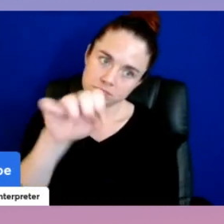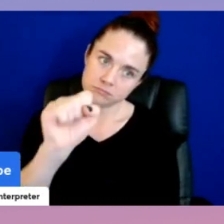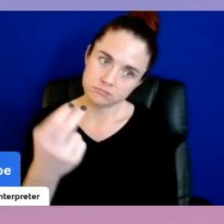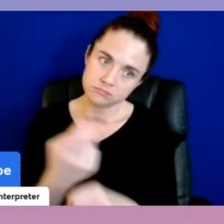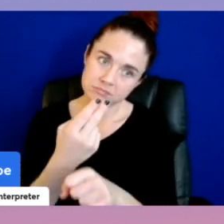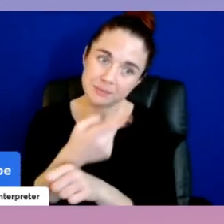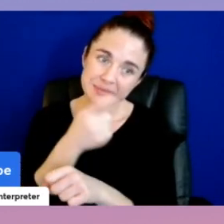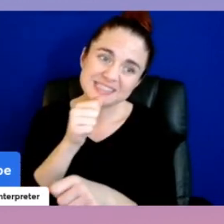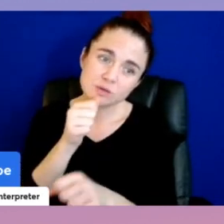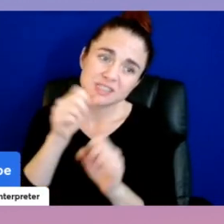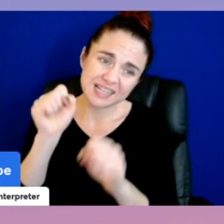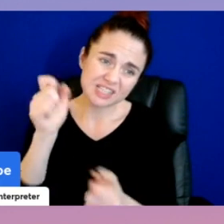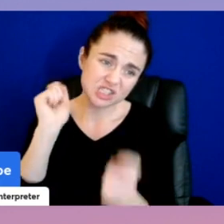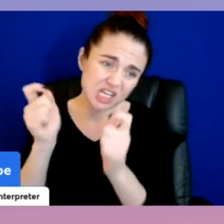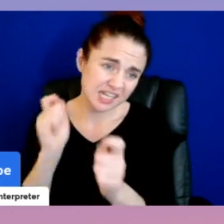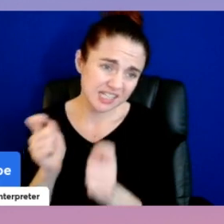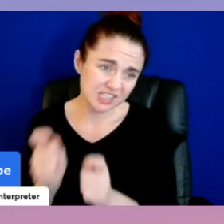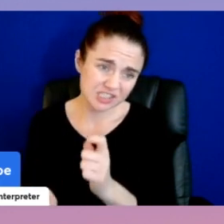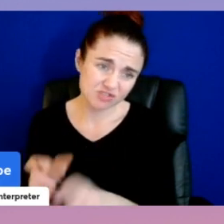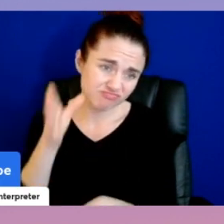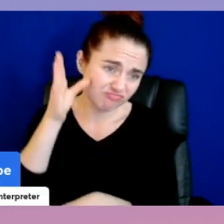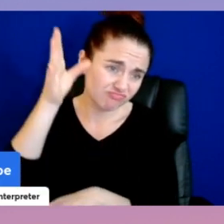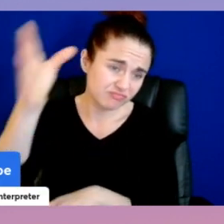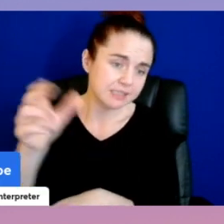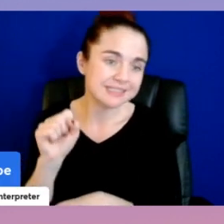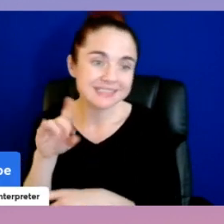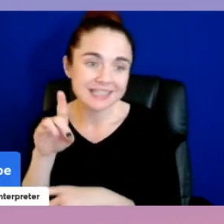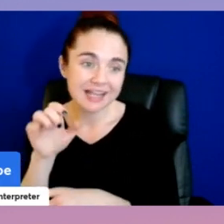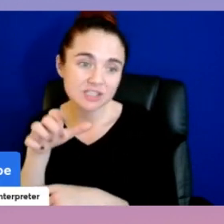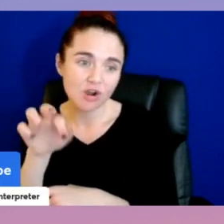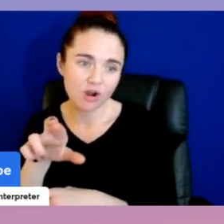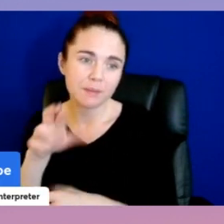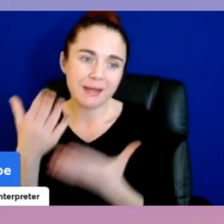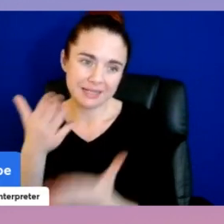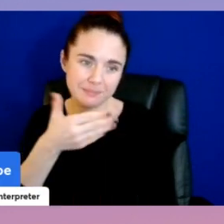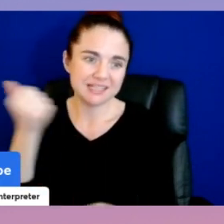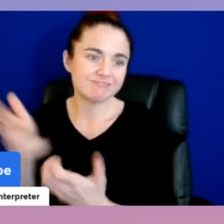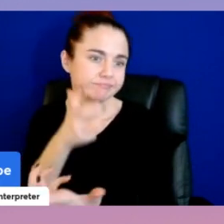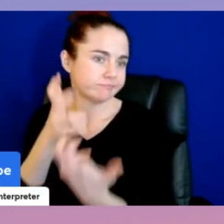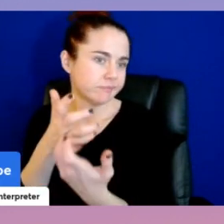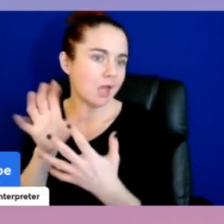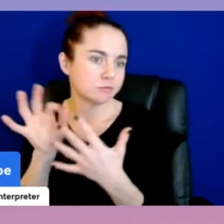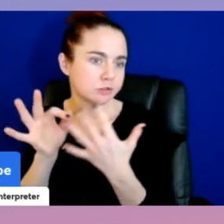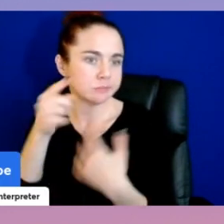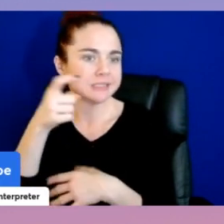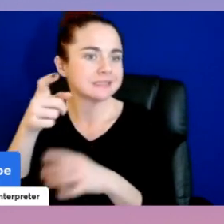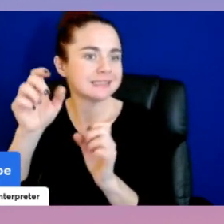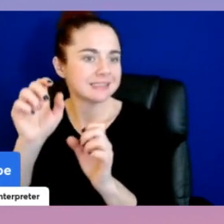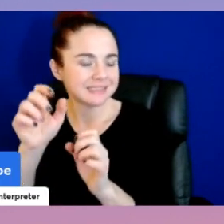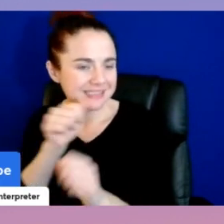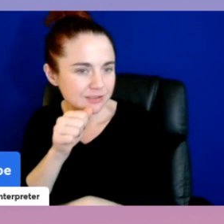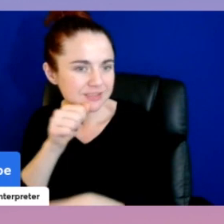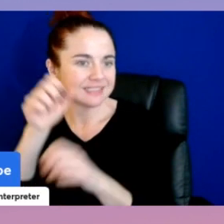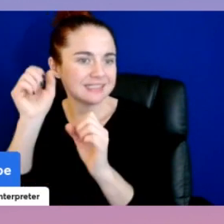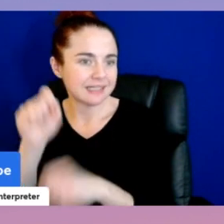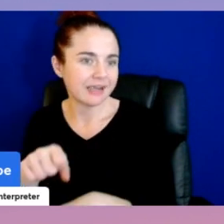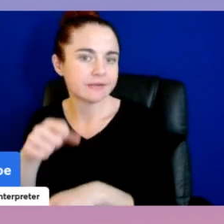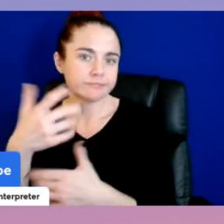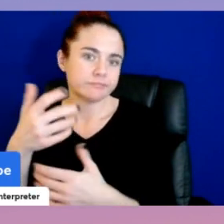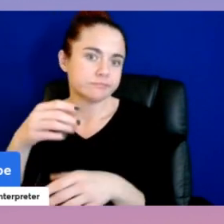secrets change over time, the sidecar container can render those secrets for the